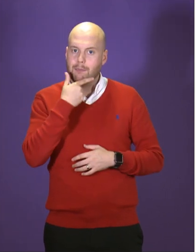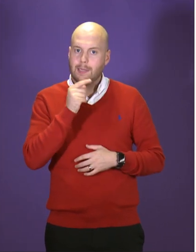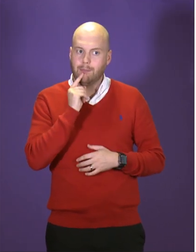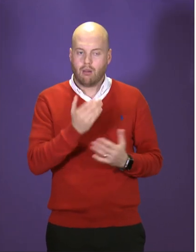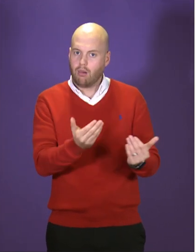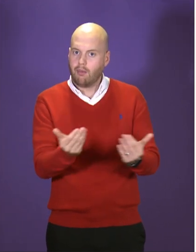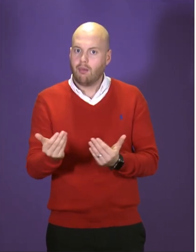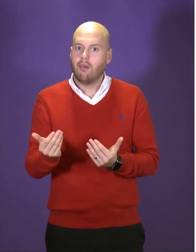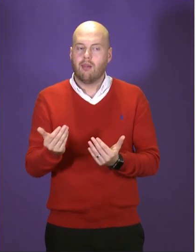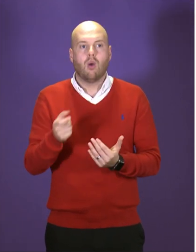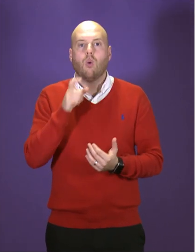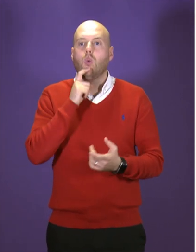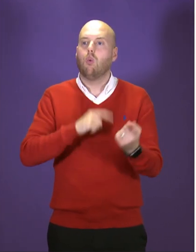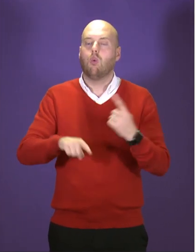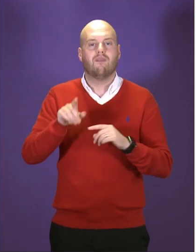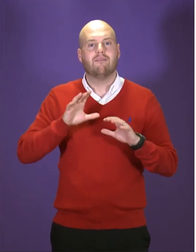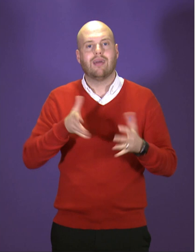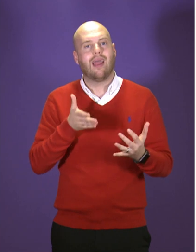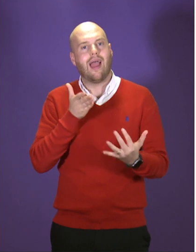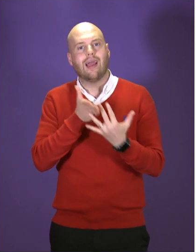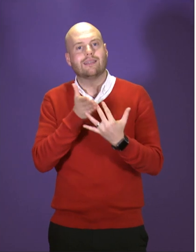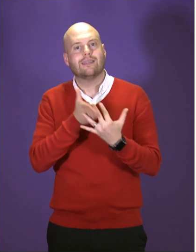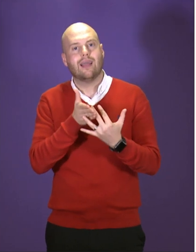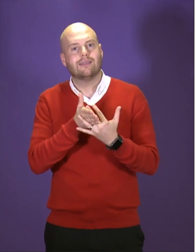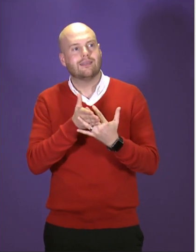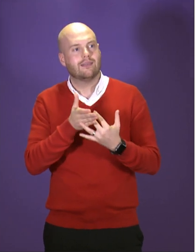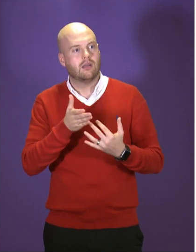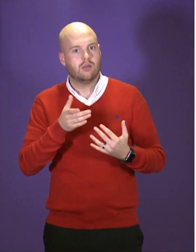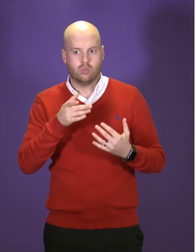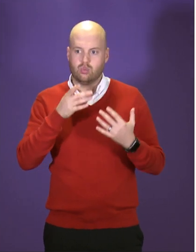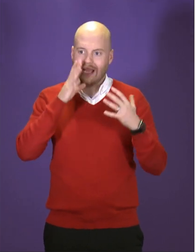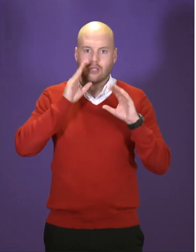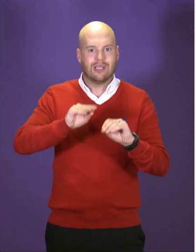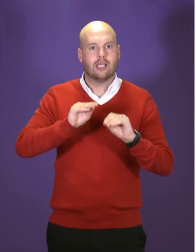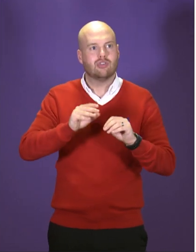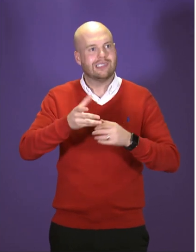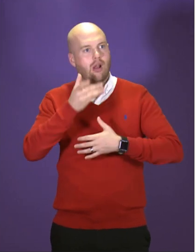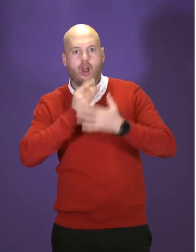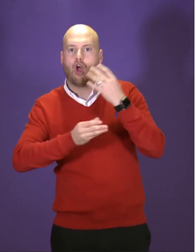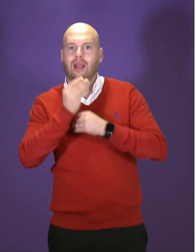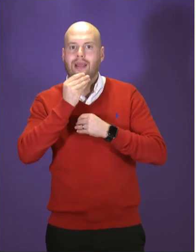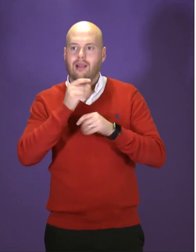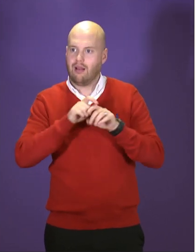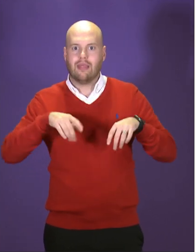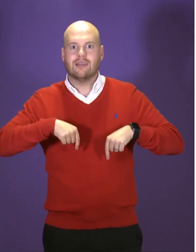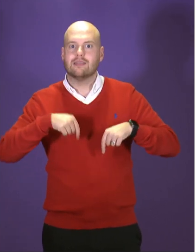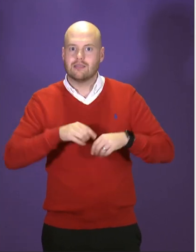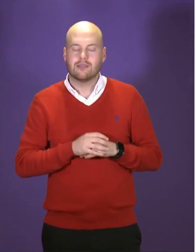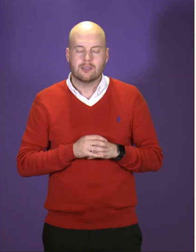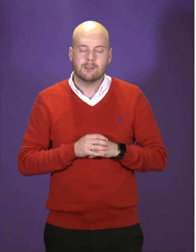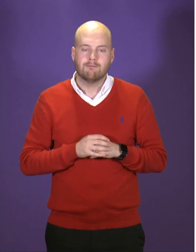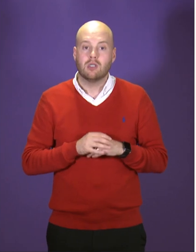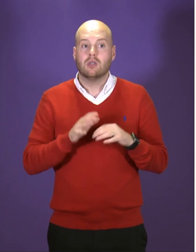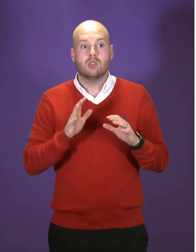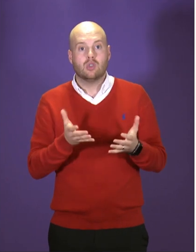those people who didn't have access to this kind of education and learning. We had put into place security,